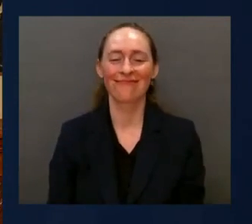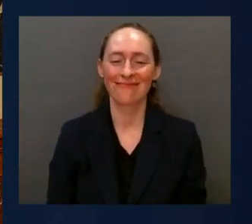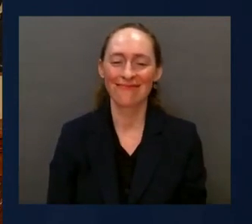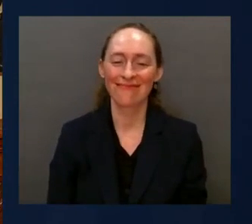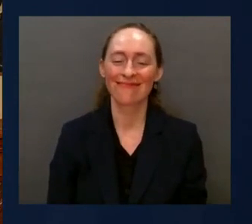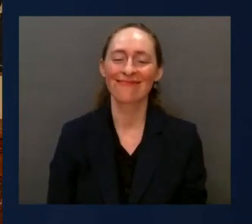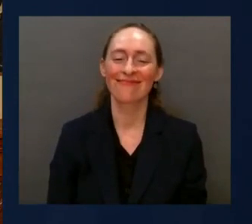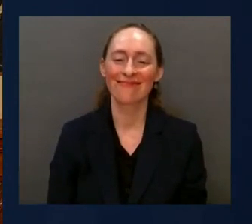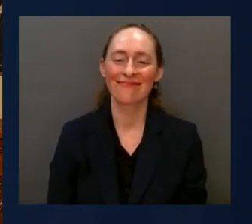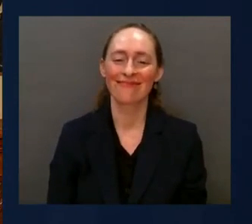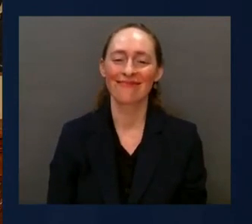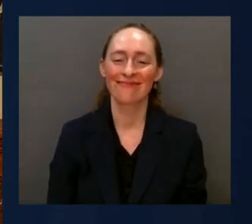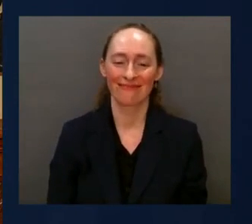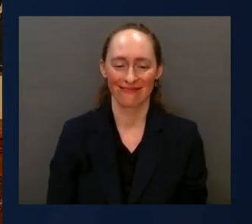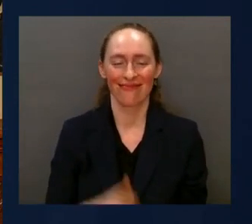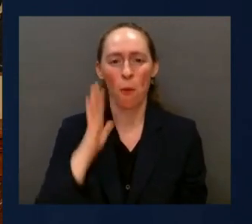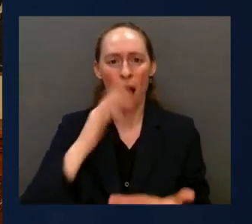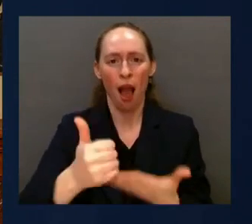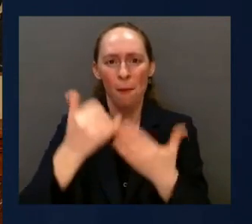purchase electric vehicles and